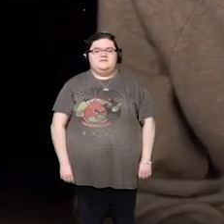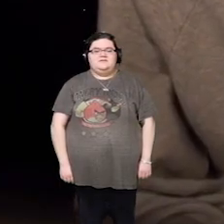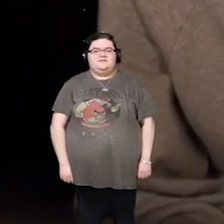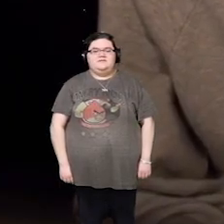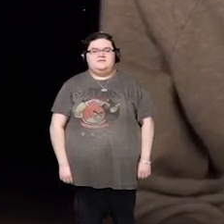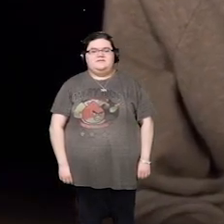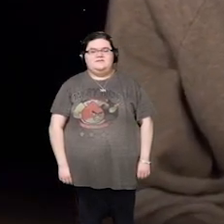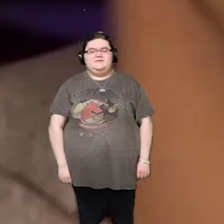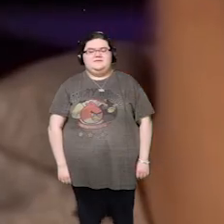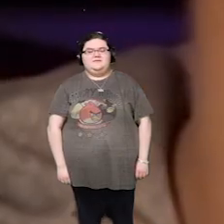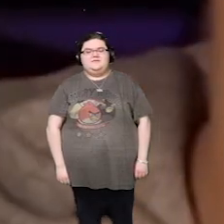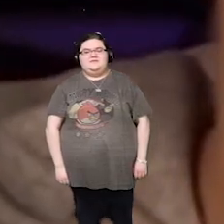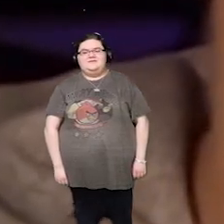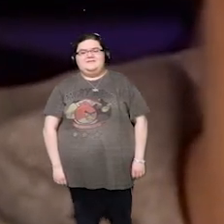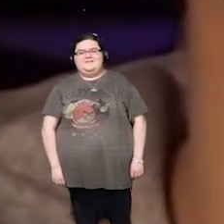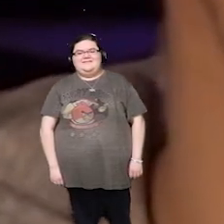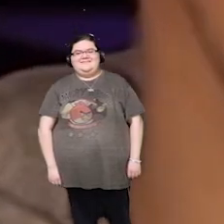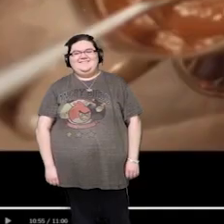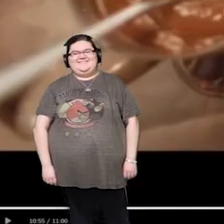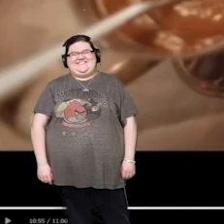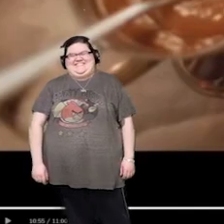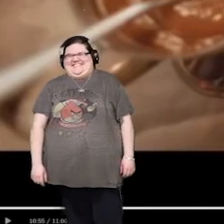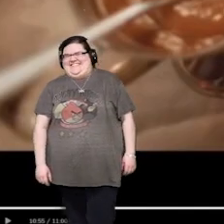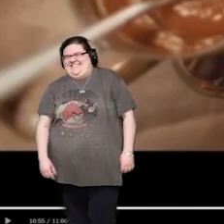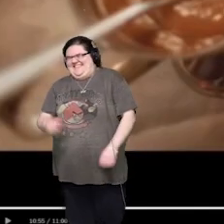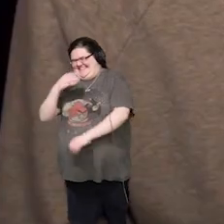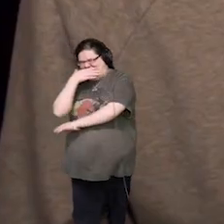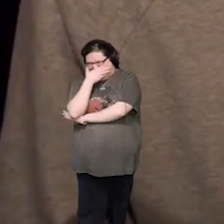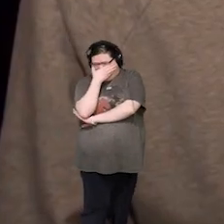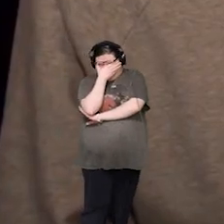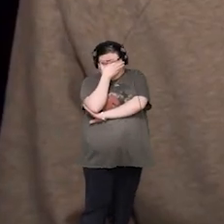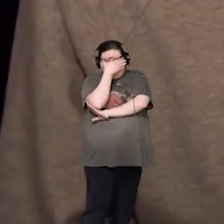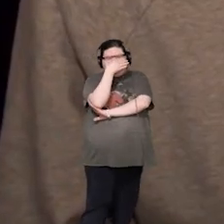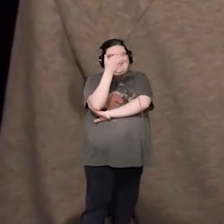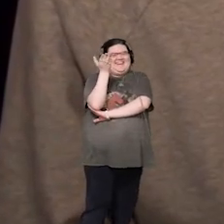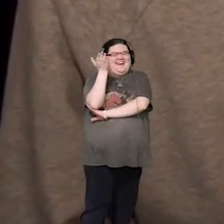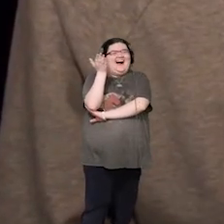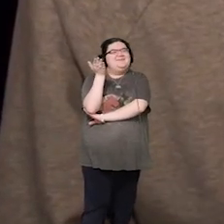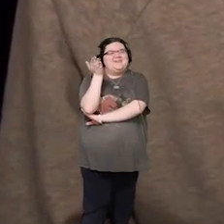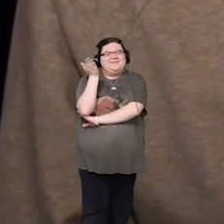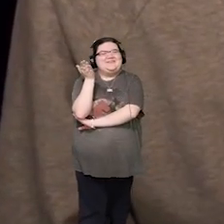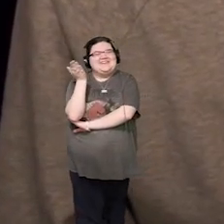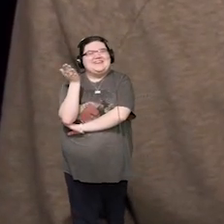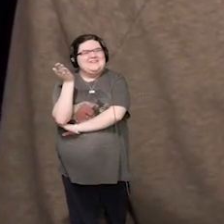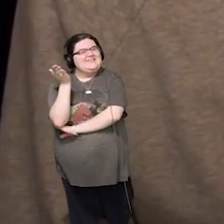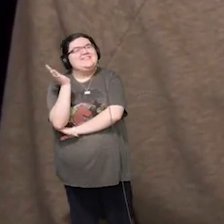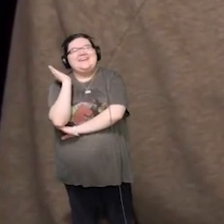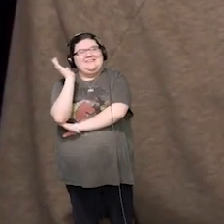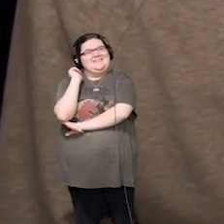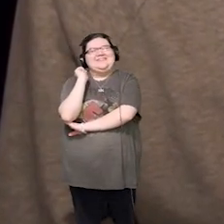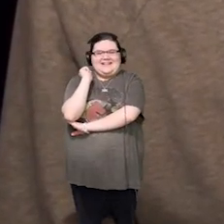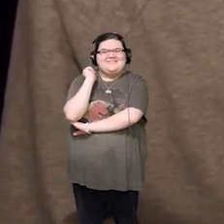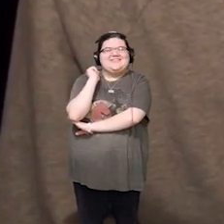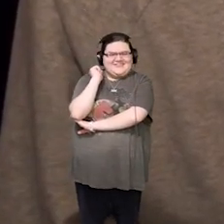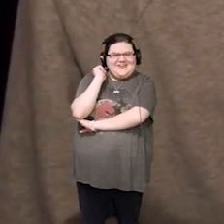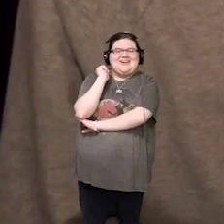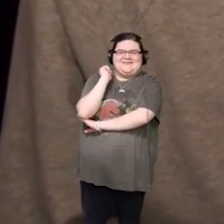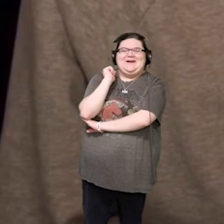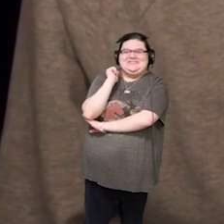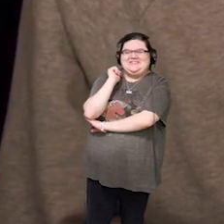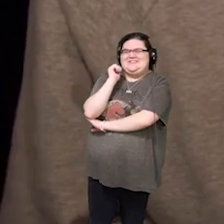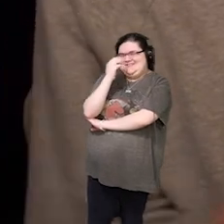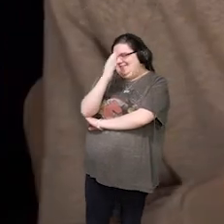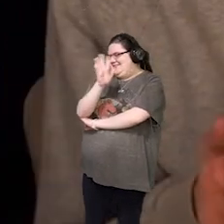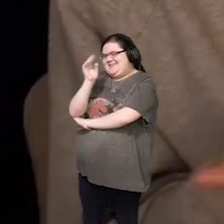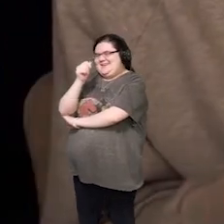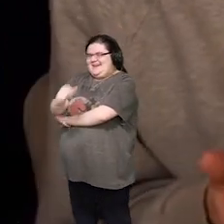gonna go into a sex shop and be like, I want the gravy. That looks like poo. Oh, I'm gonna give. No, I bet if you did go in there, they know exactly what you're talking